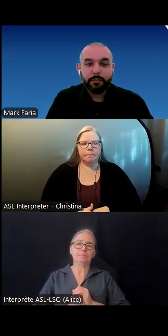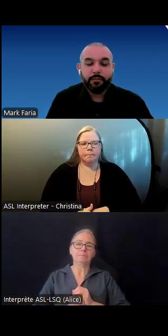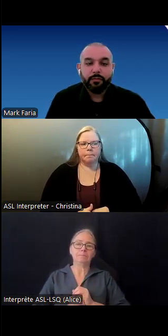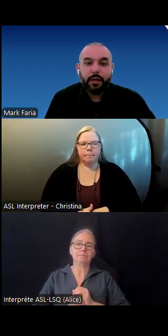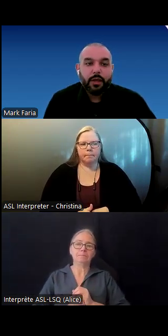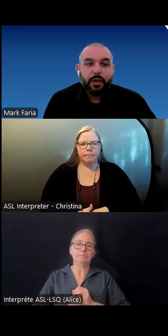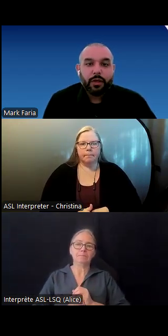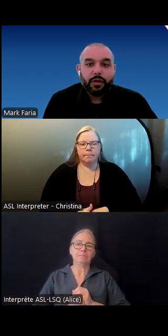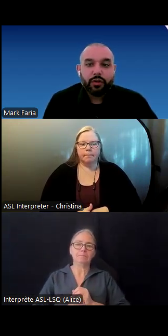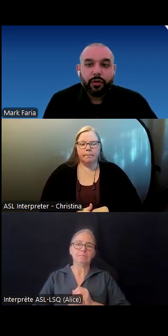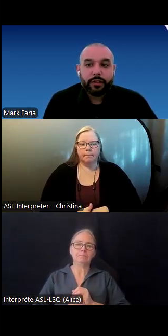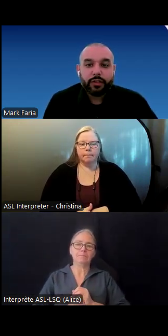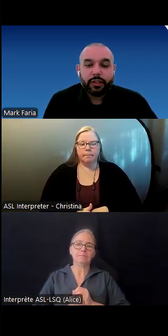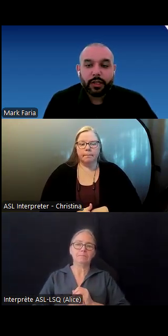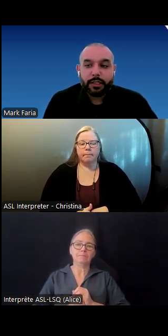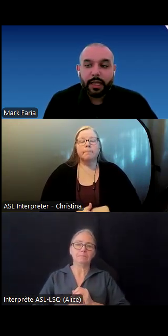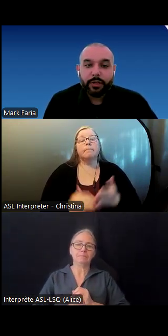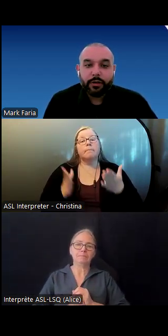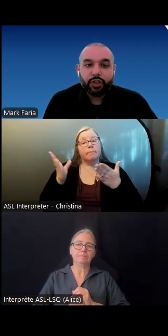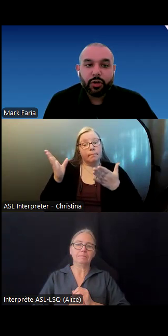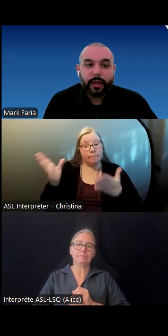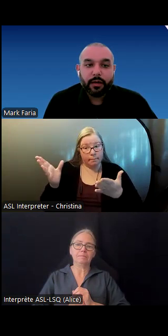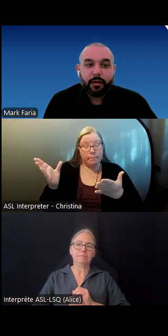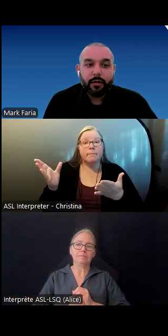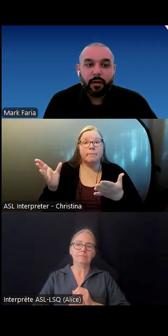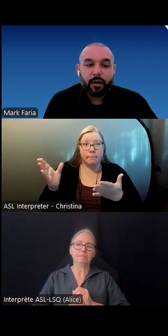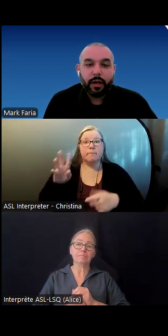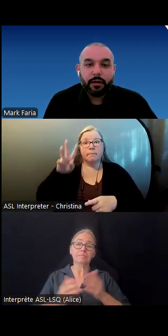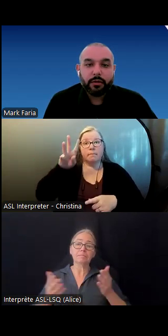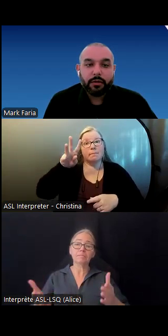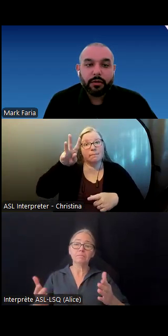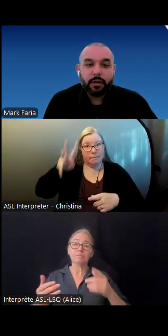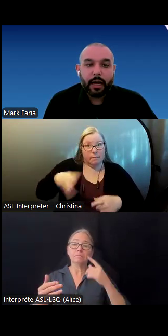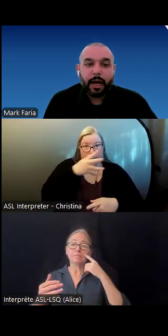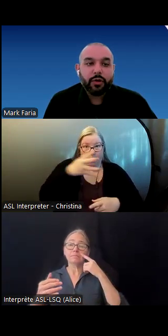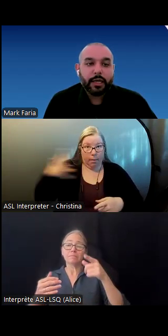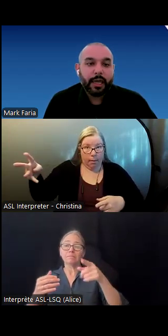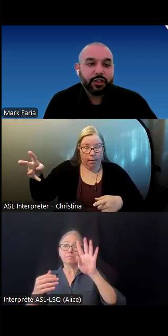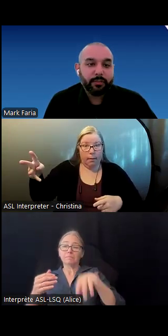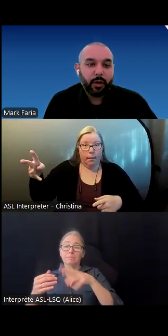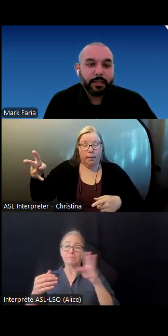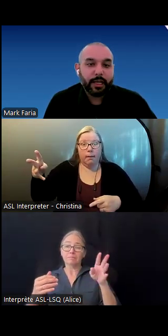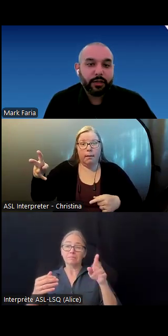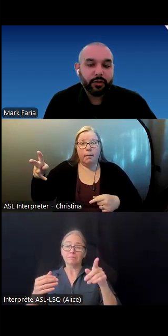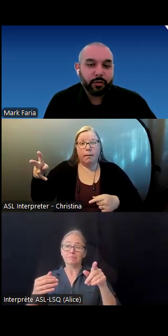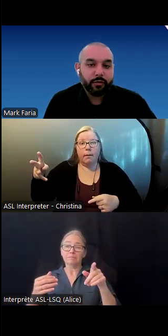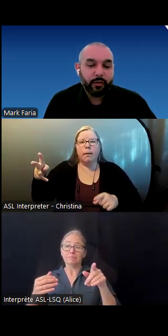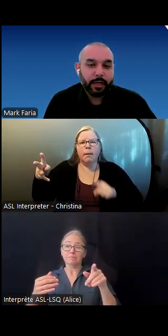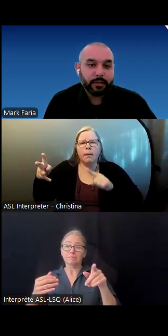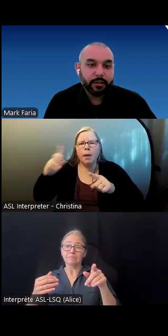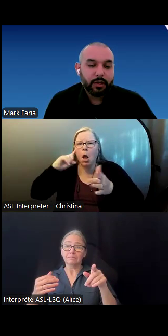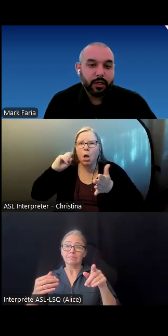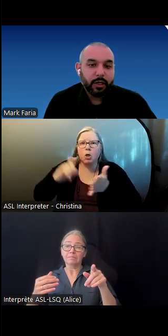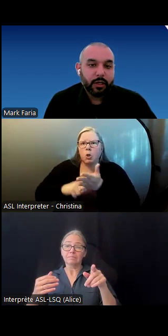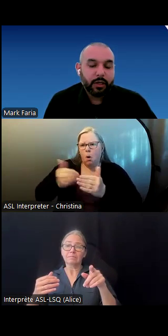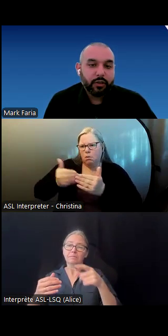Okay. So this is just a table here showing on how you can catch up on 10 years worth of